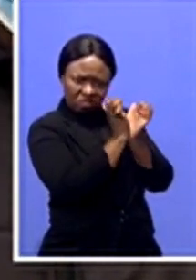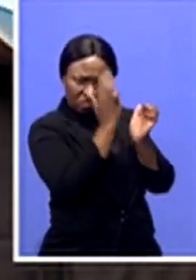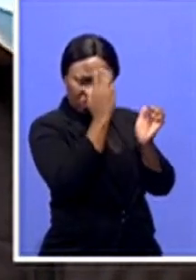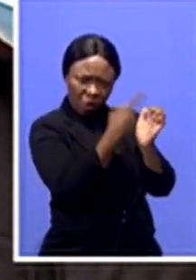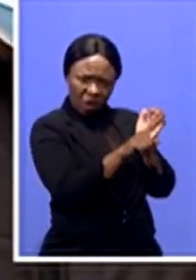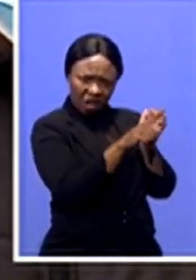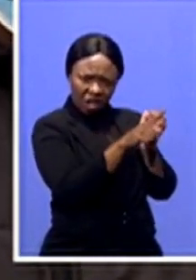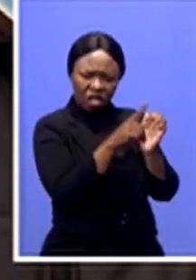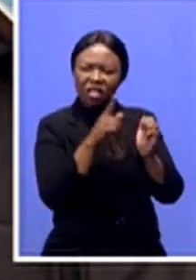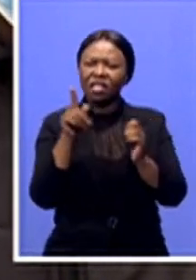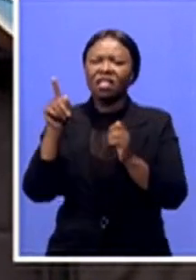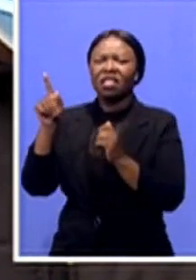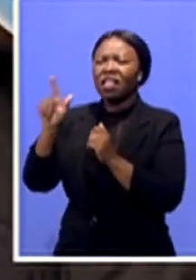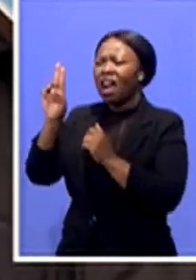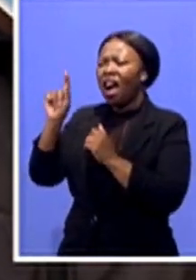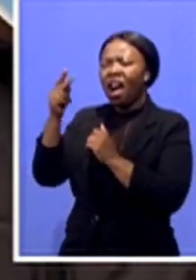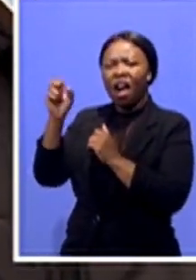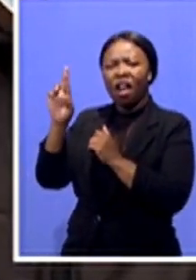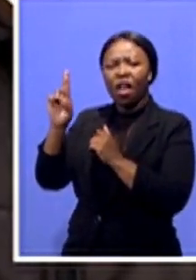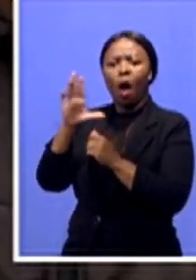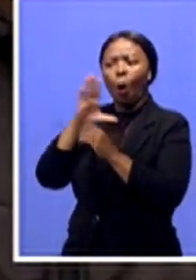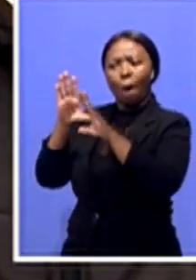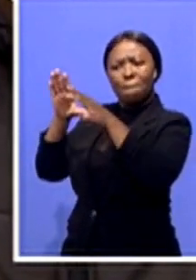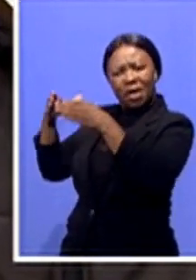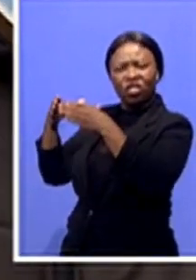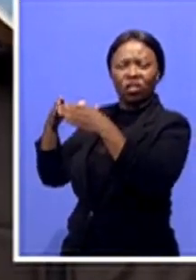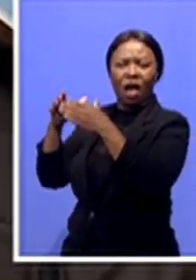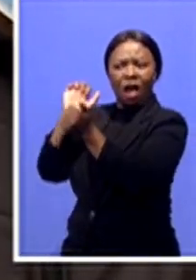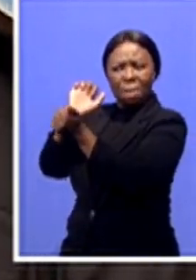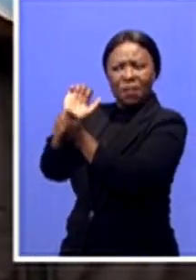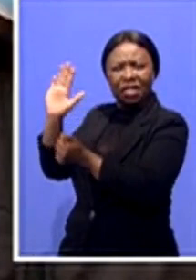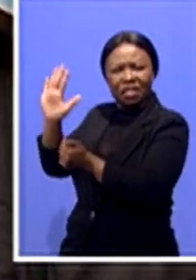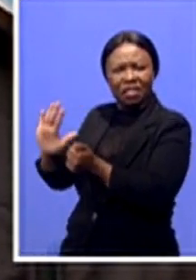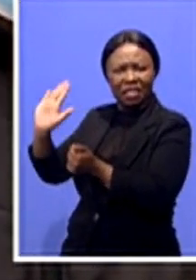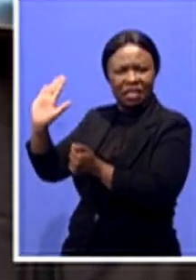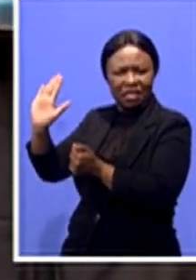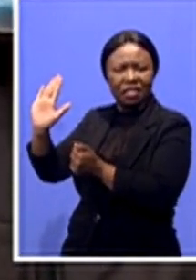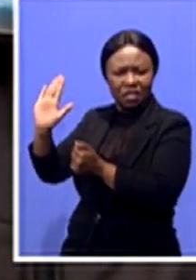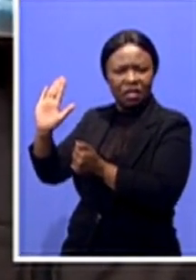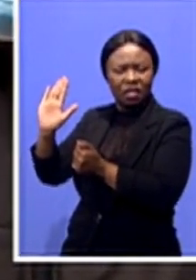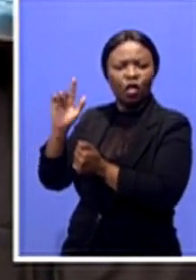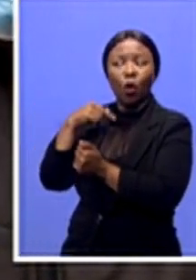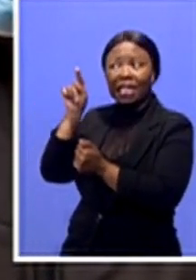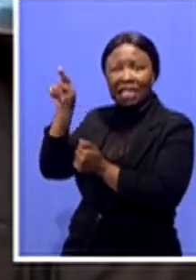of prisons, and he took the decision as he did.